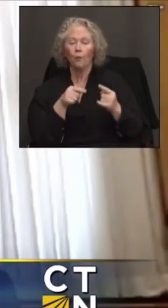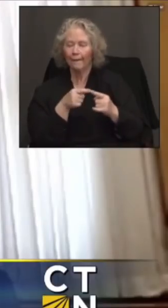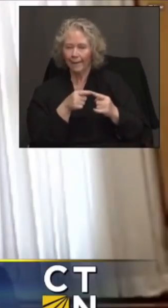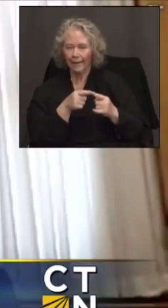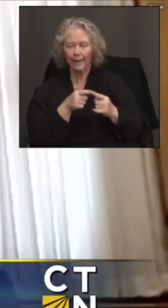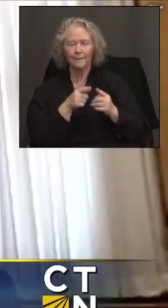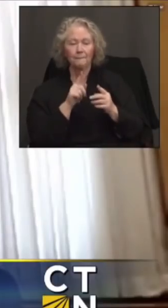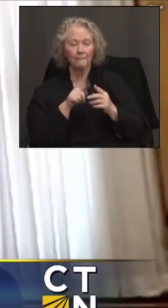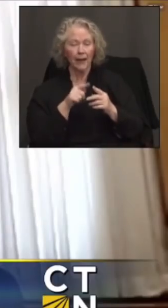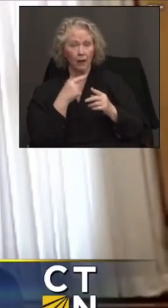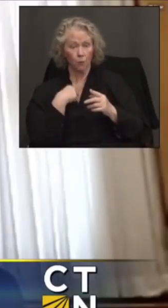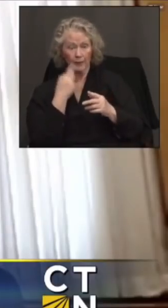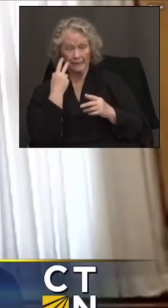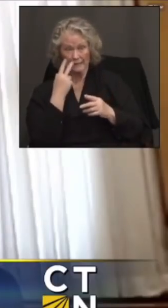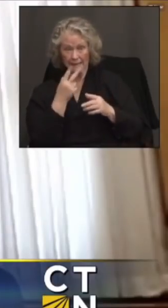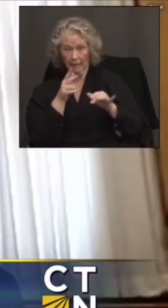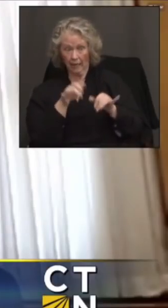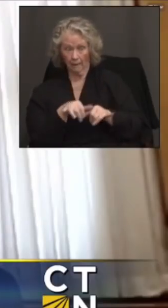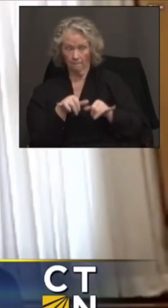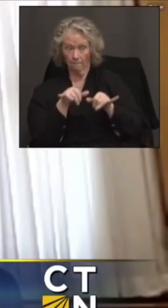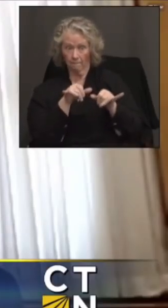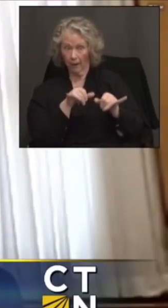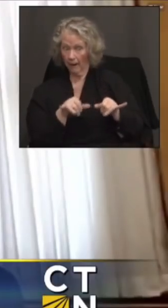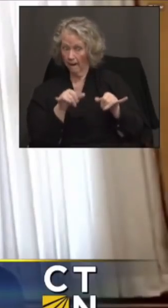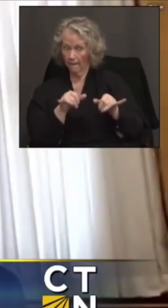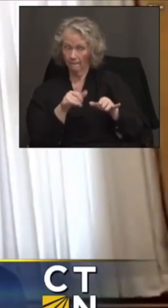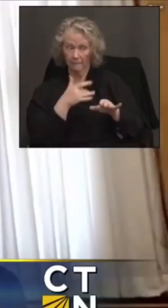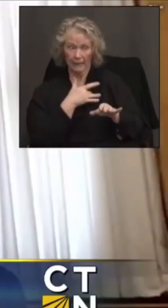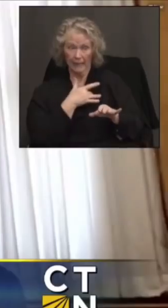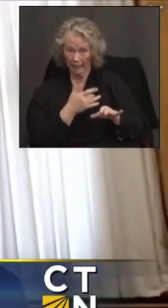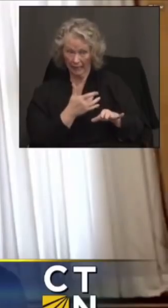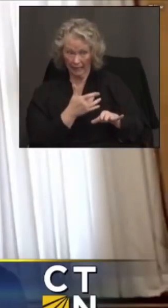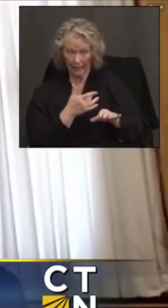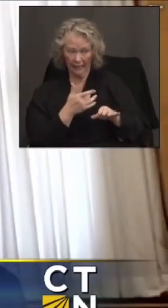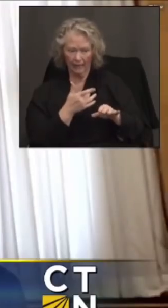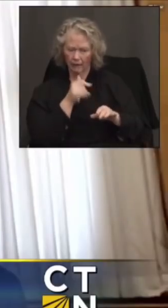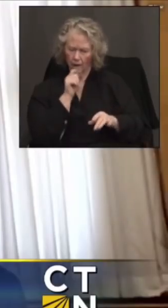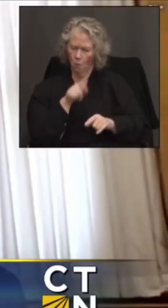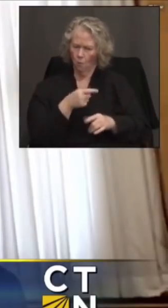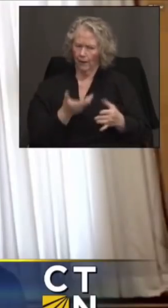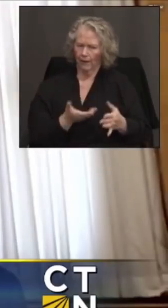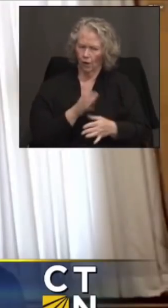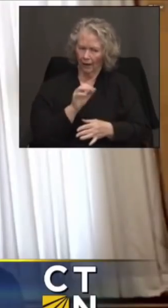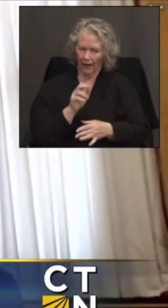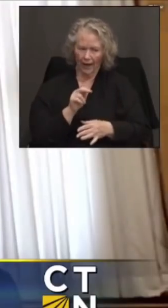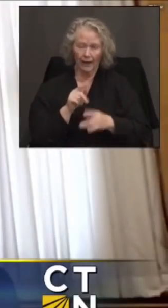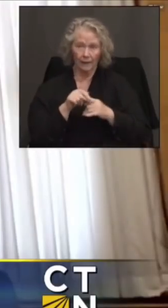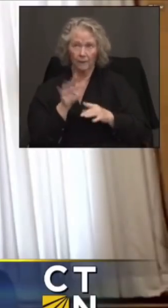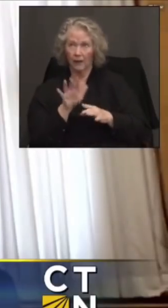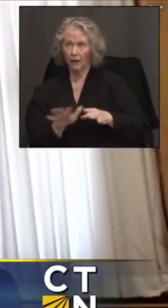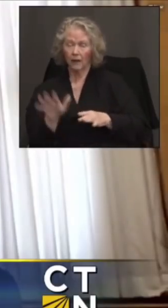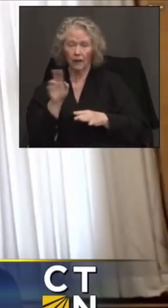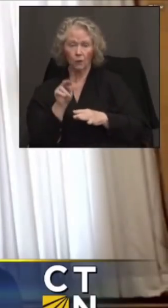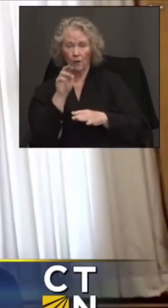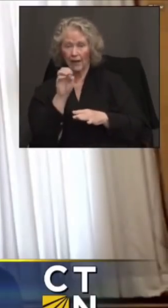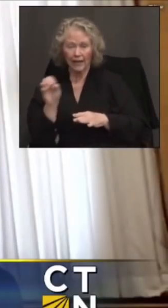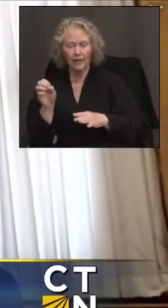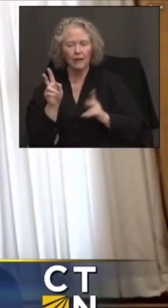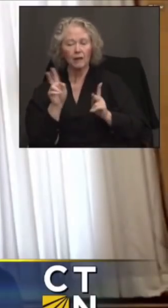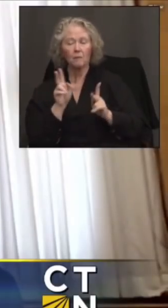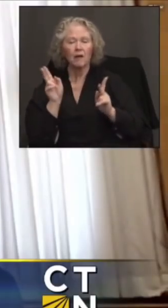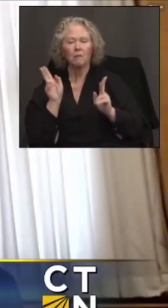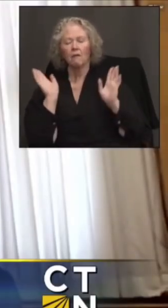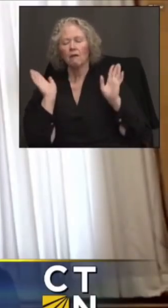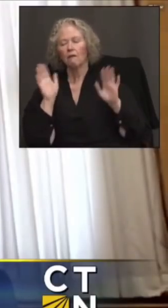the common themes that we've seen in other places where we've had upticks, not just in Connecticut, but around the Northeast, is people let their guard down too